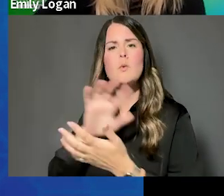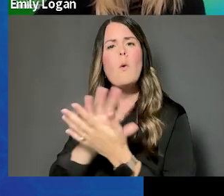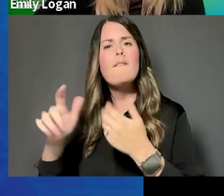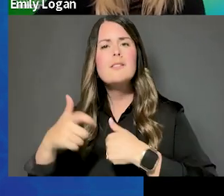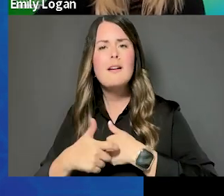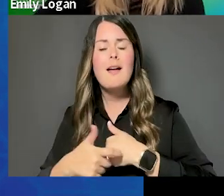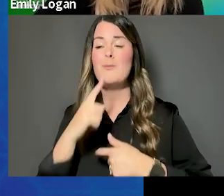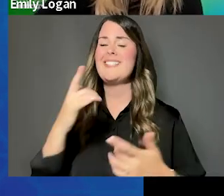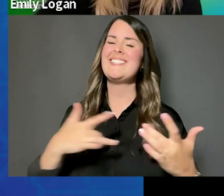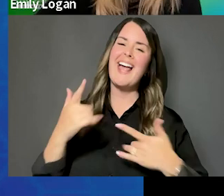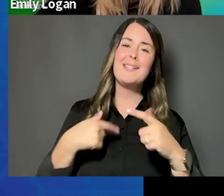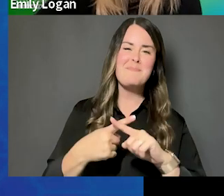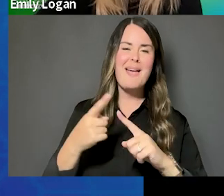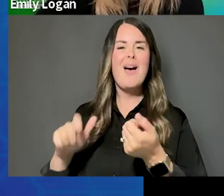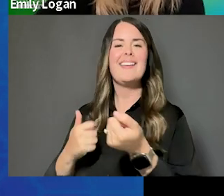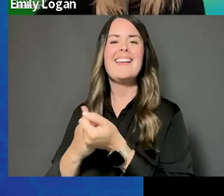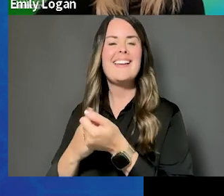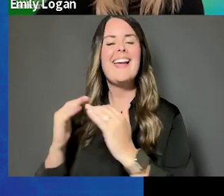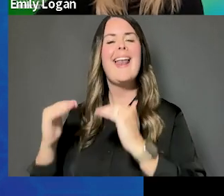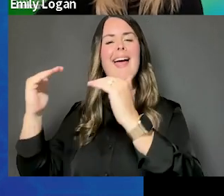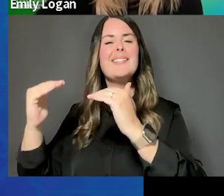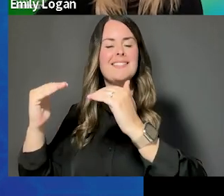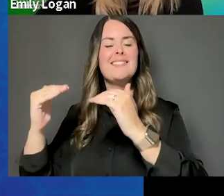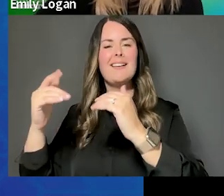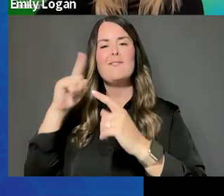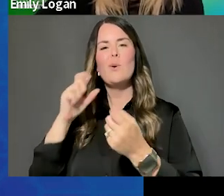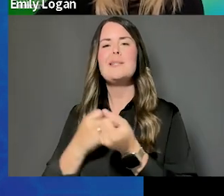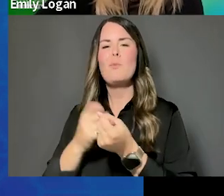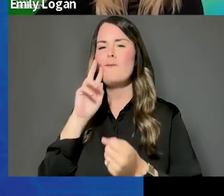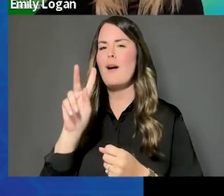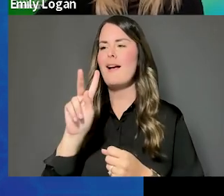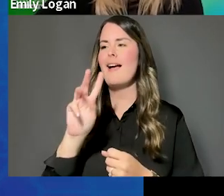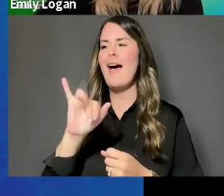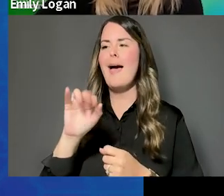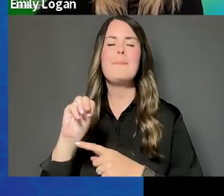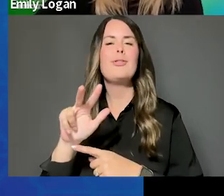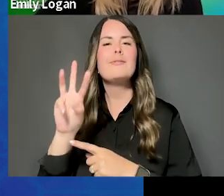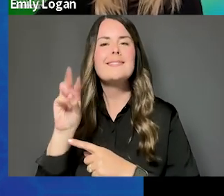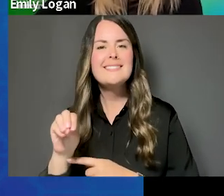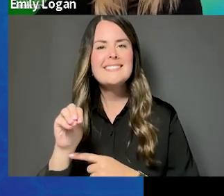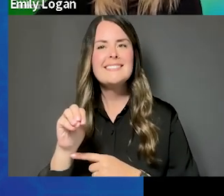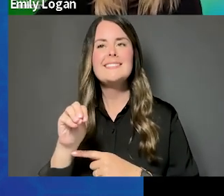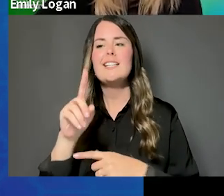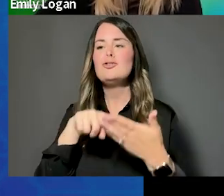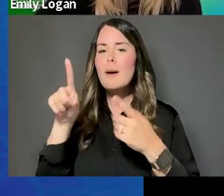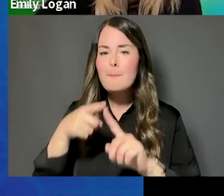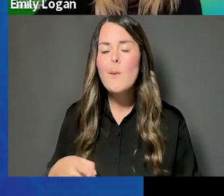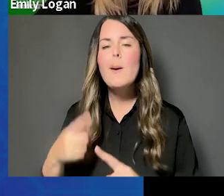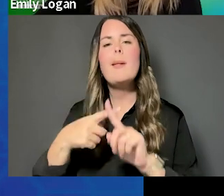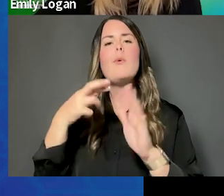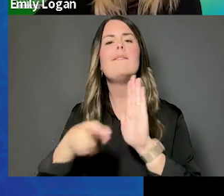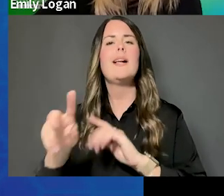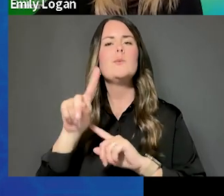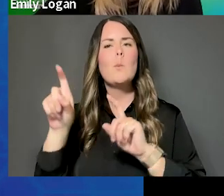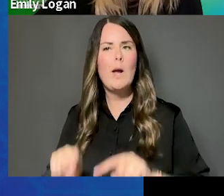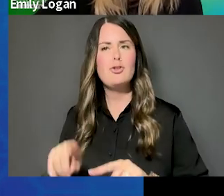understanding over time. We're excited about the enhanced support of IM360, clear section goals, guiding narratives, checkpoints,